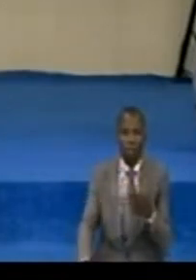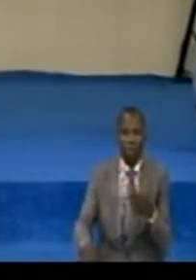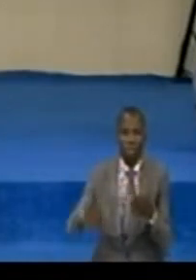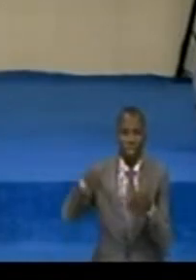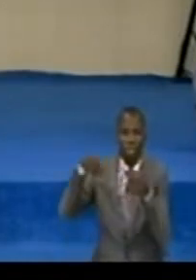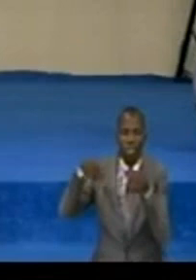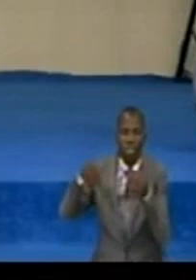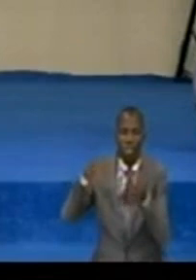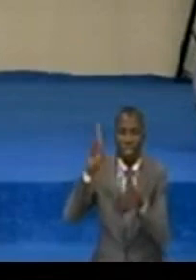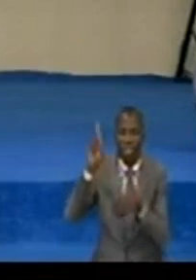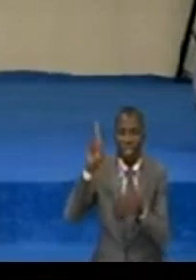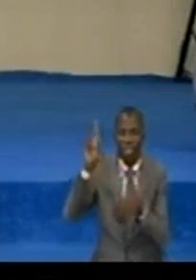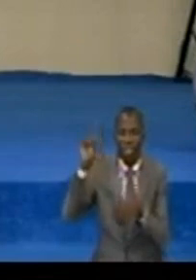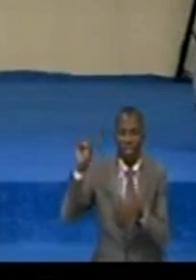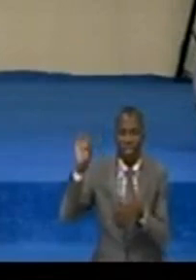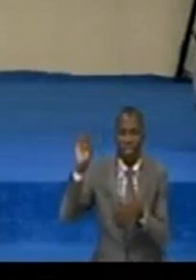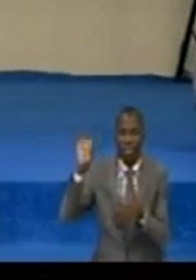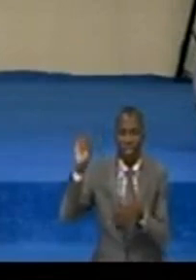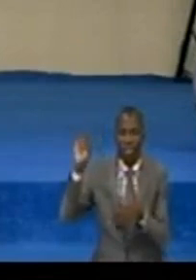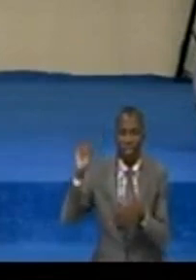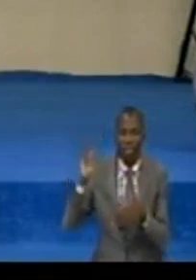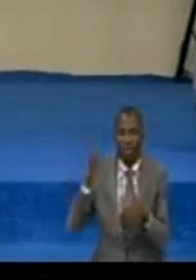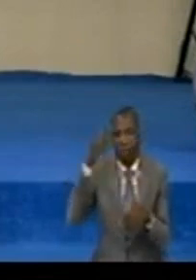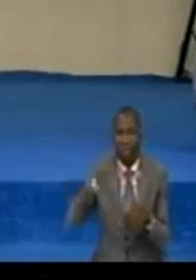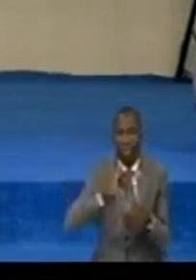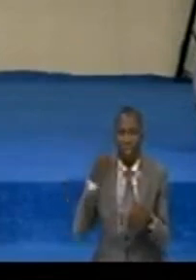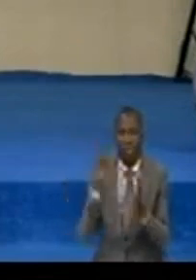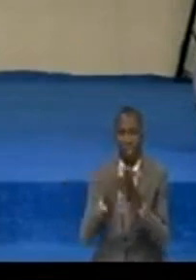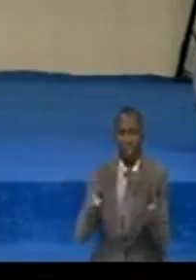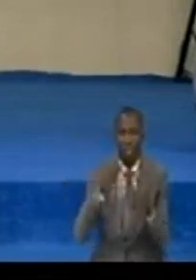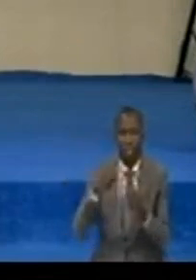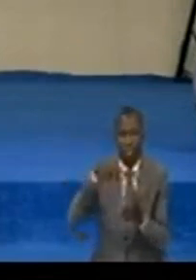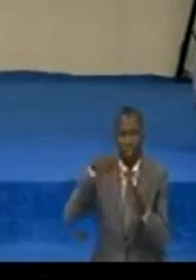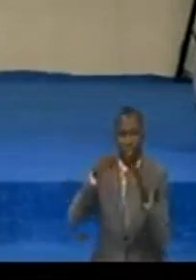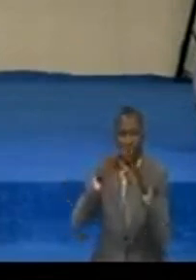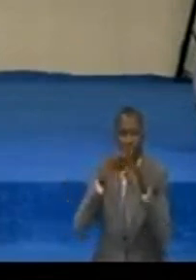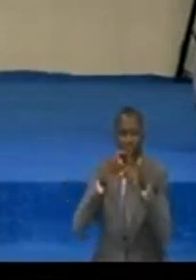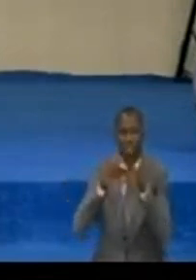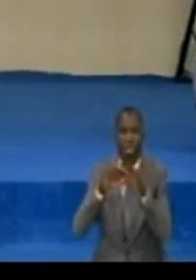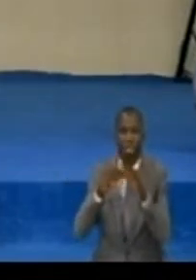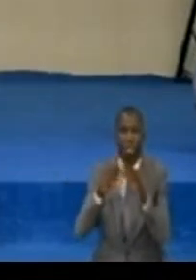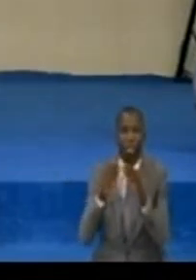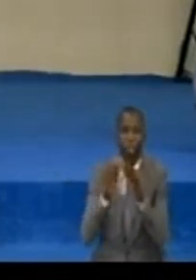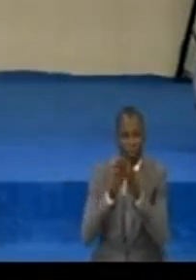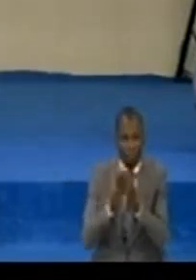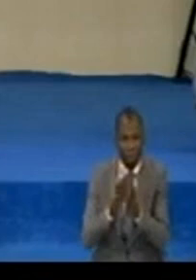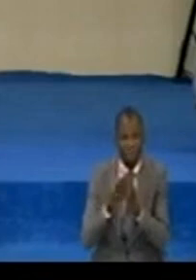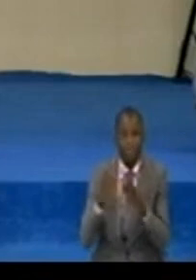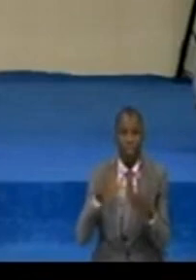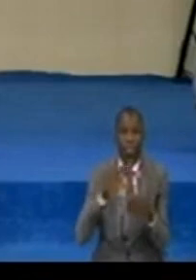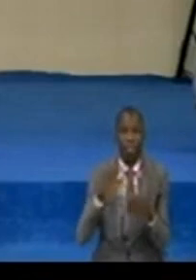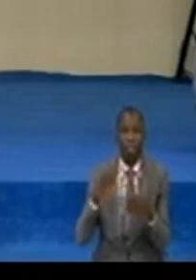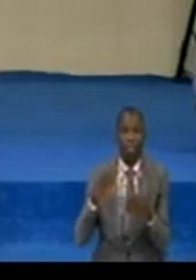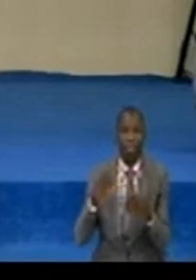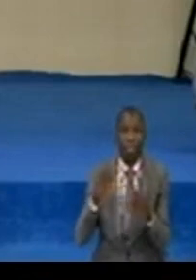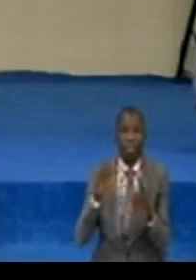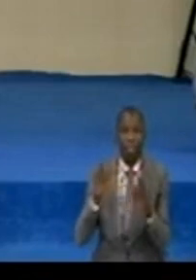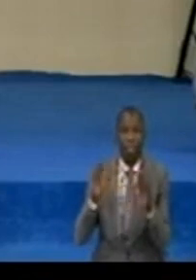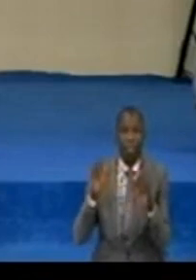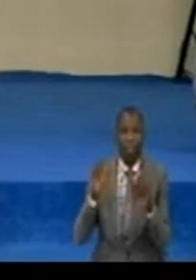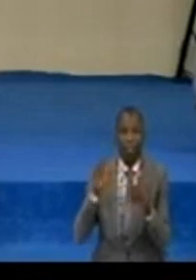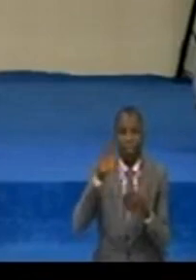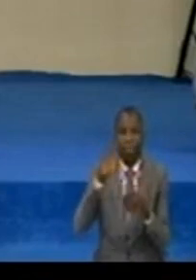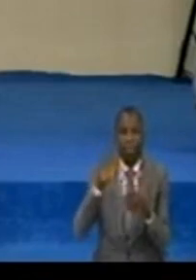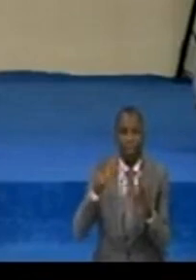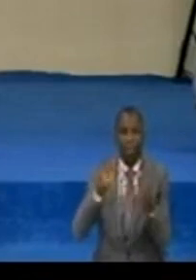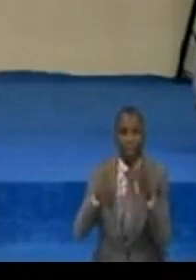I discovered I cannot twist my leg. I cannot bend down, squat freely, and stand up freely. But immediately, the man